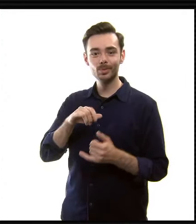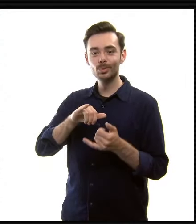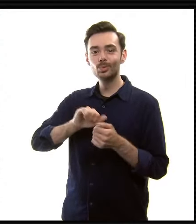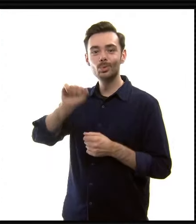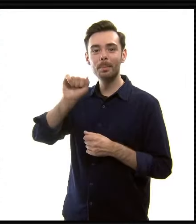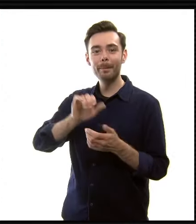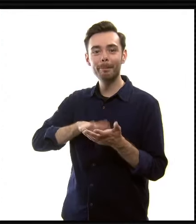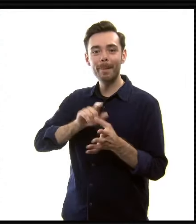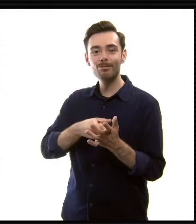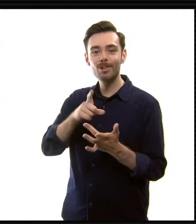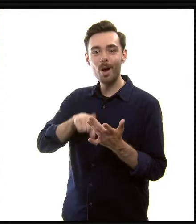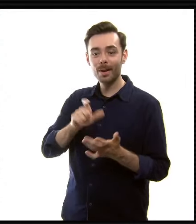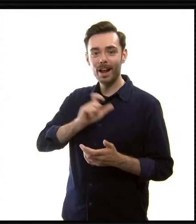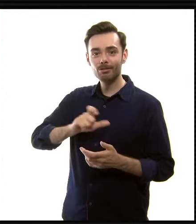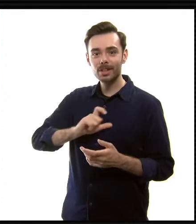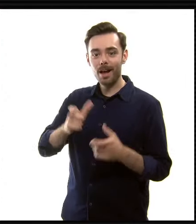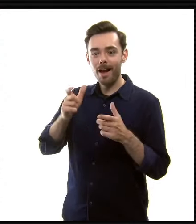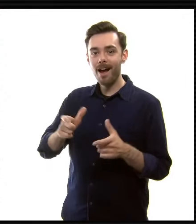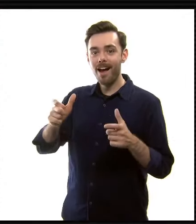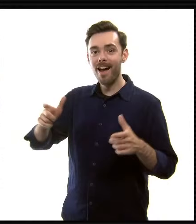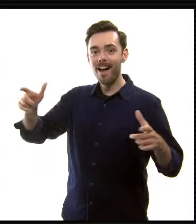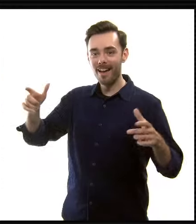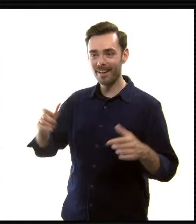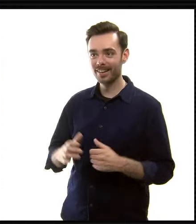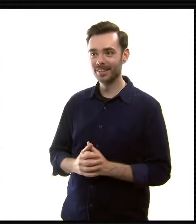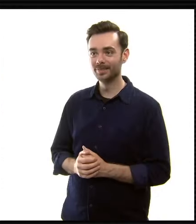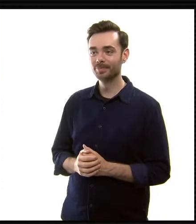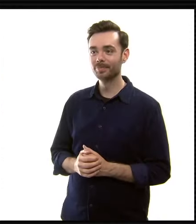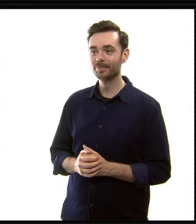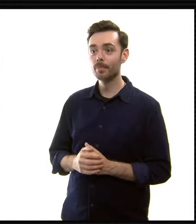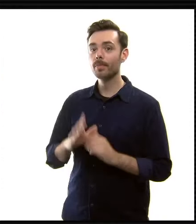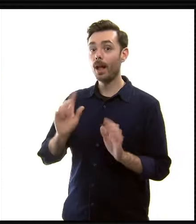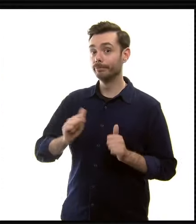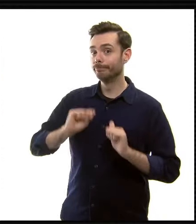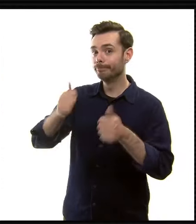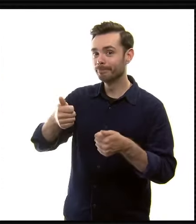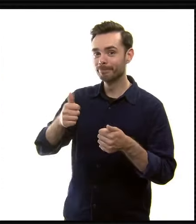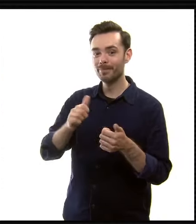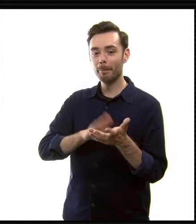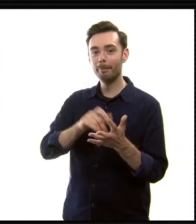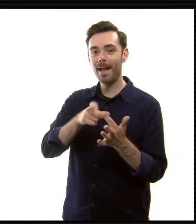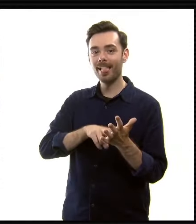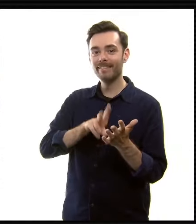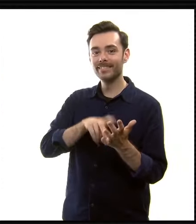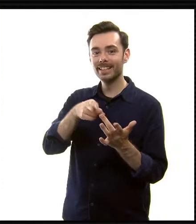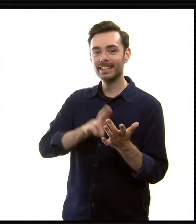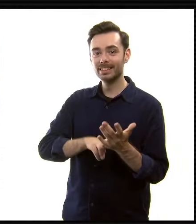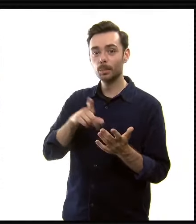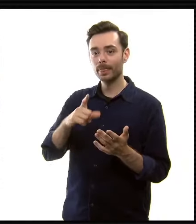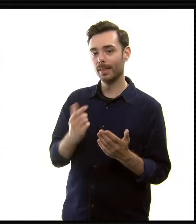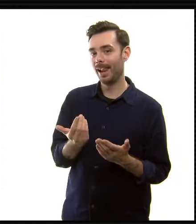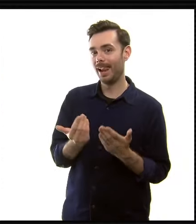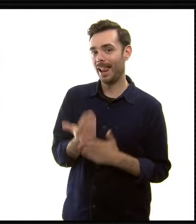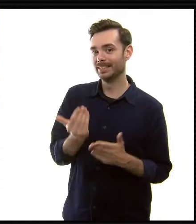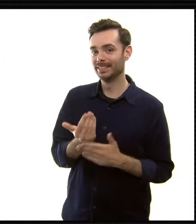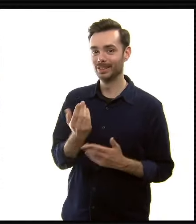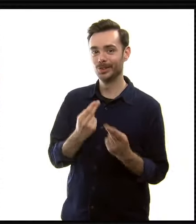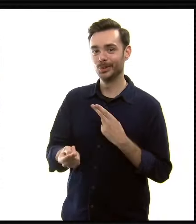to explore all these. And while I'm doing that, let's head over to Melvin at the news desk with the latest bricking news. Melvin?